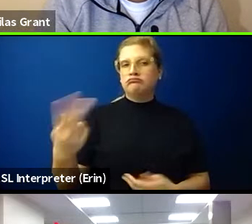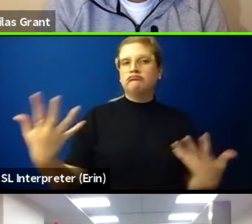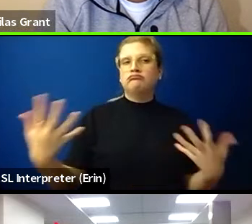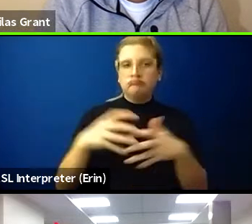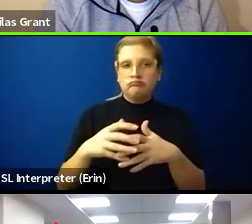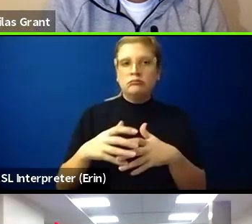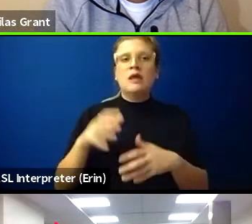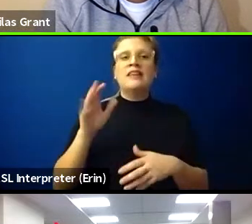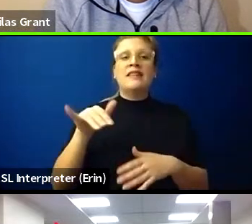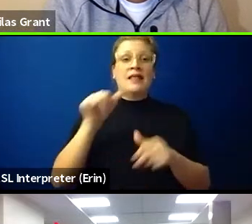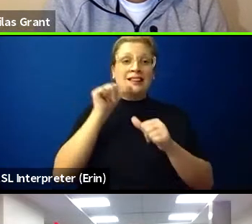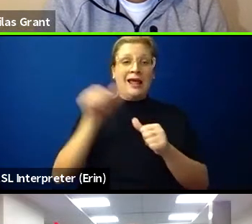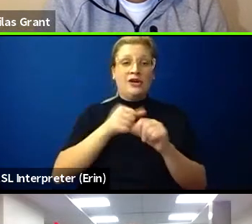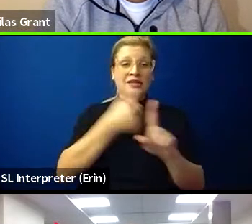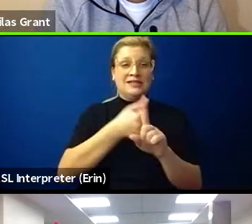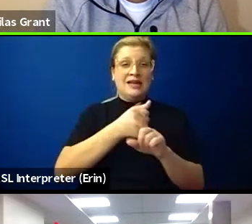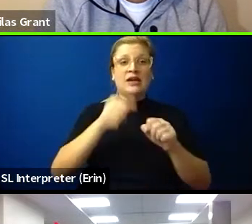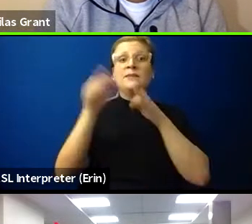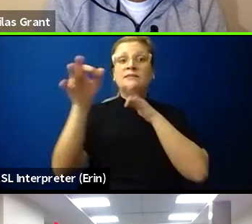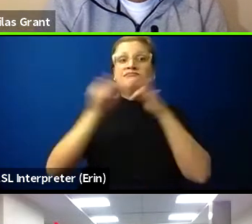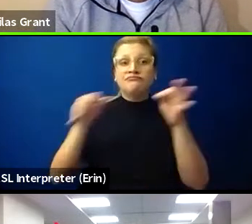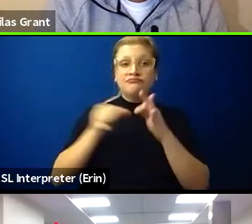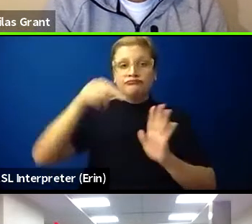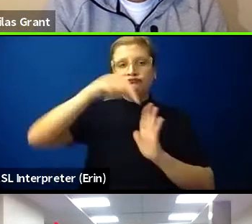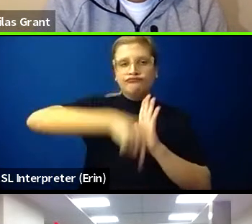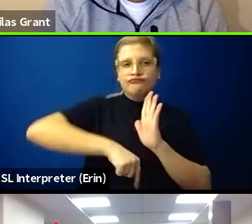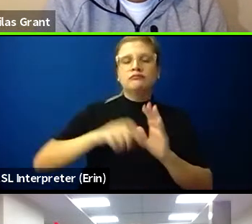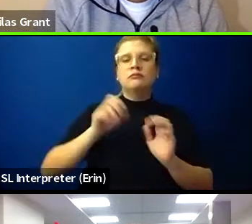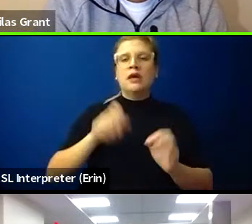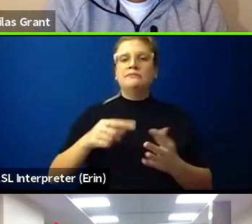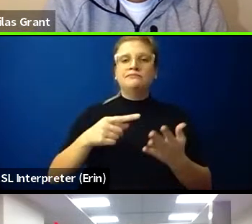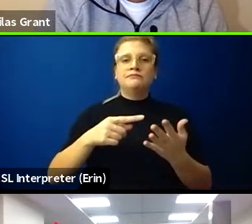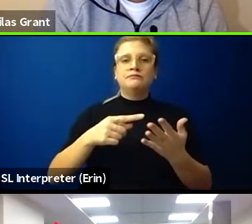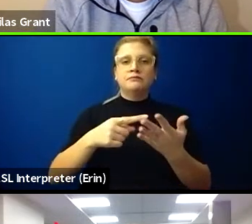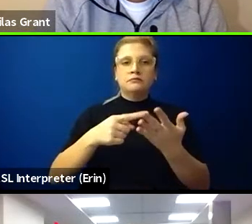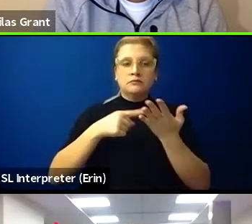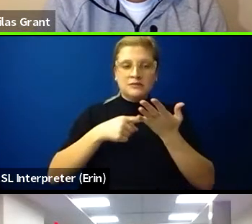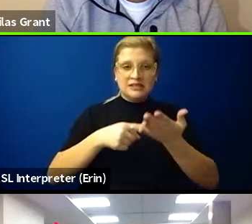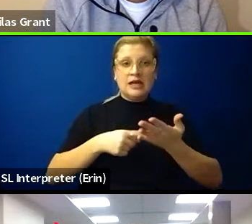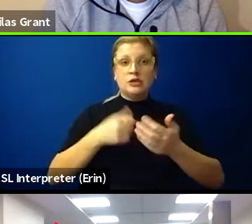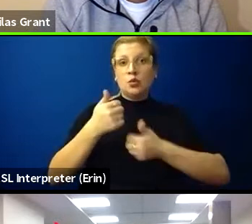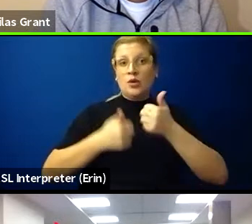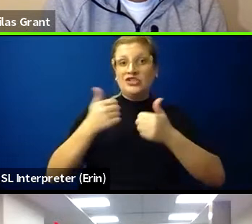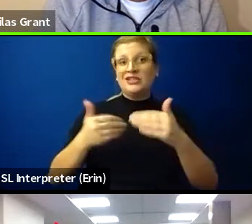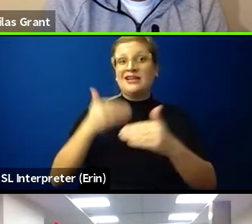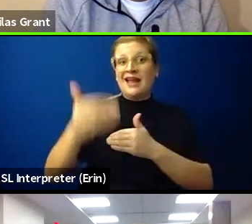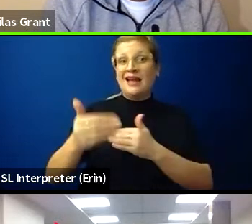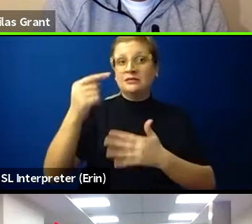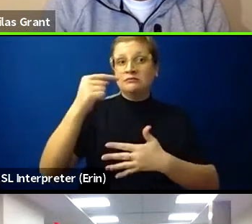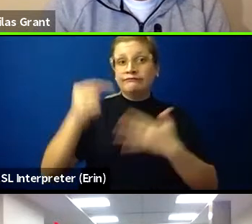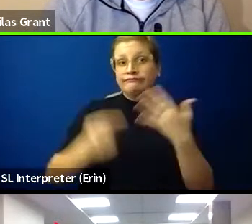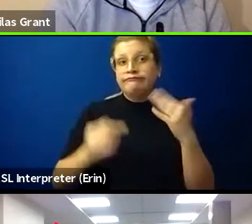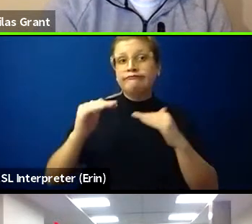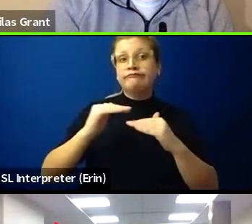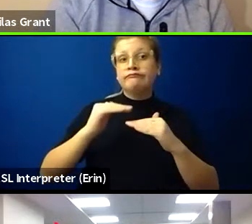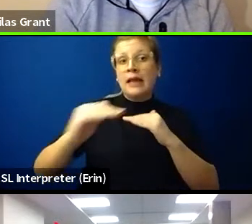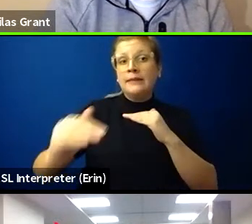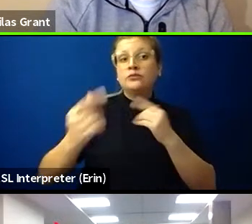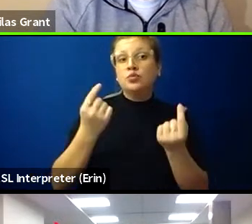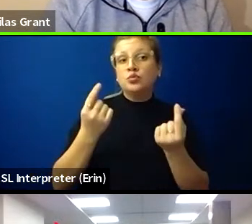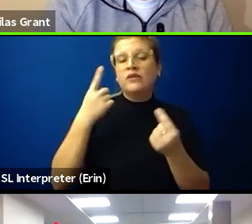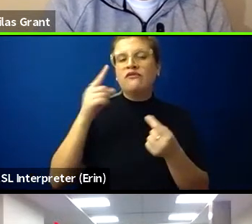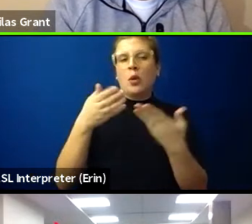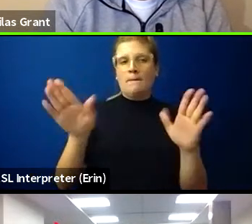can be explained and we can begin talking about what next steps are for public space usage. Chairman Lee,